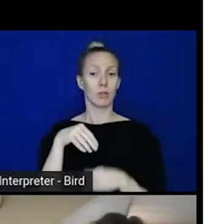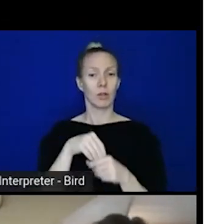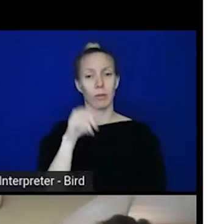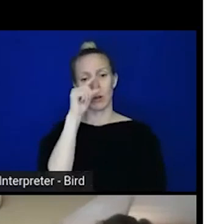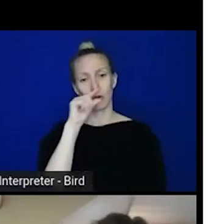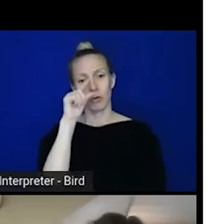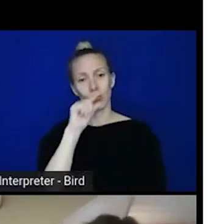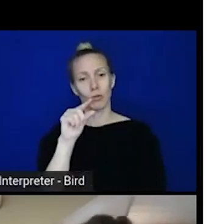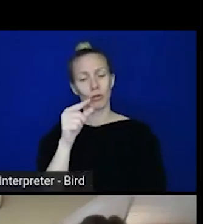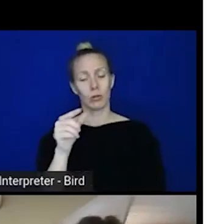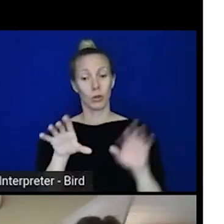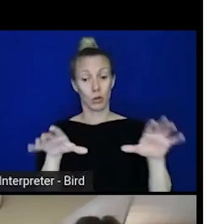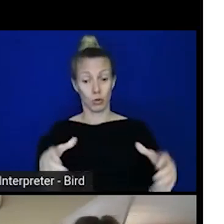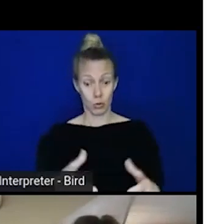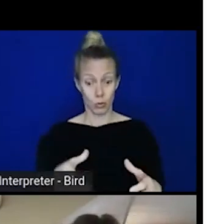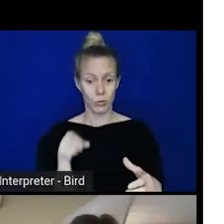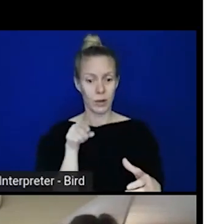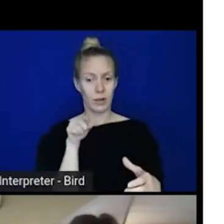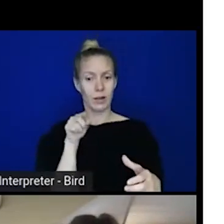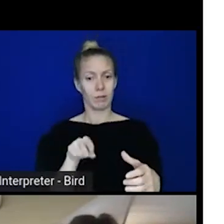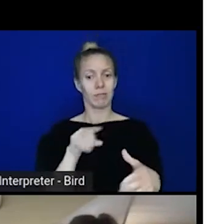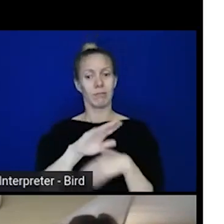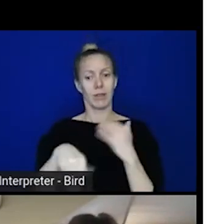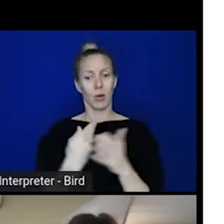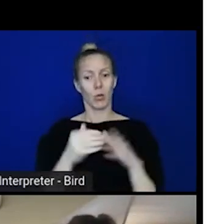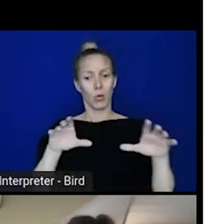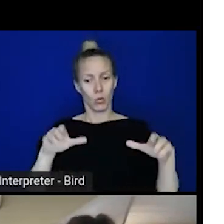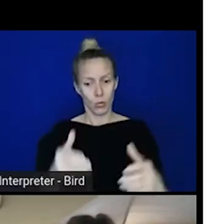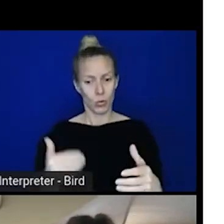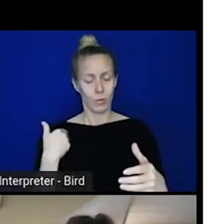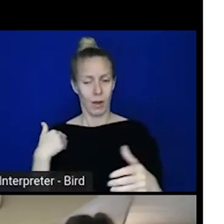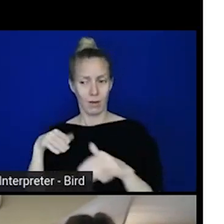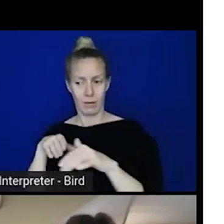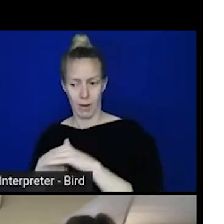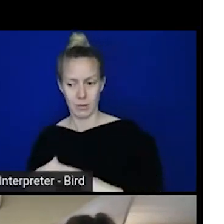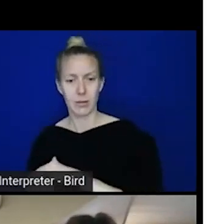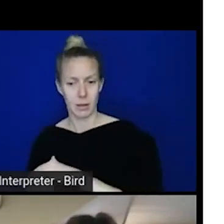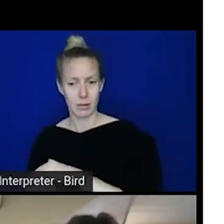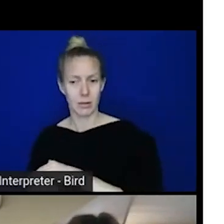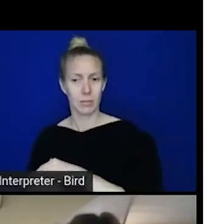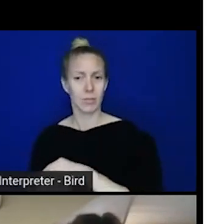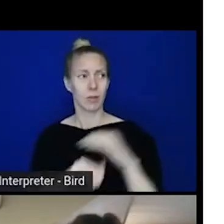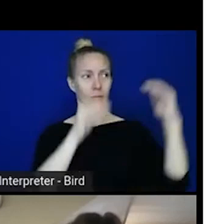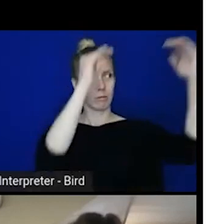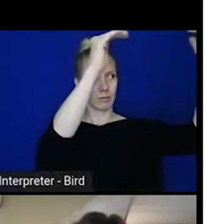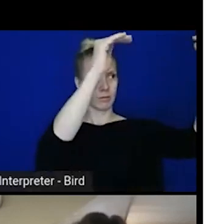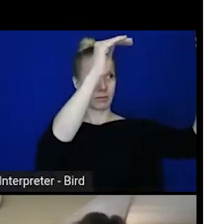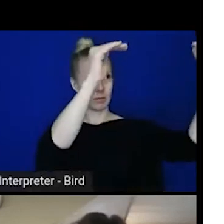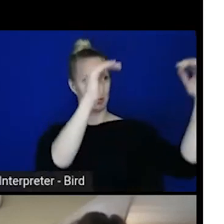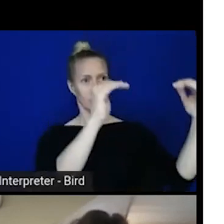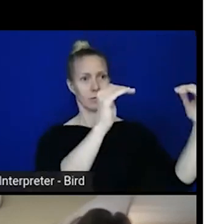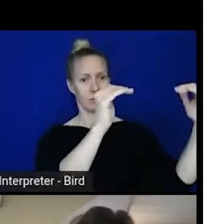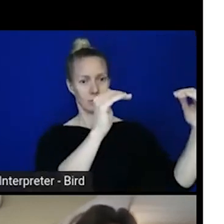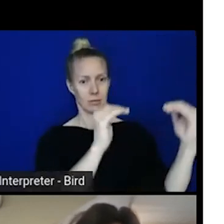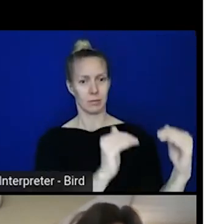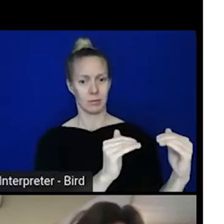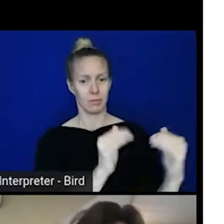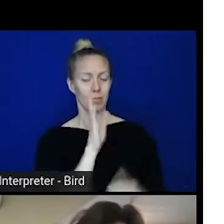group could be granted the access, and they would inherit all of the access that their group membership provides